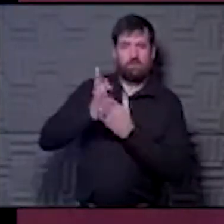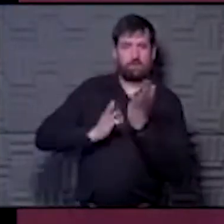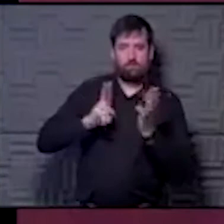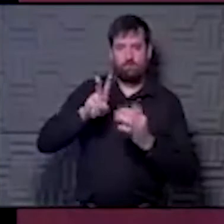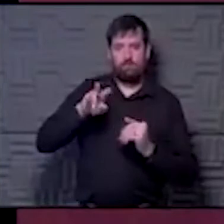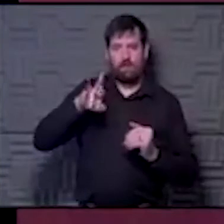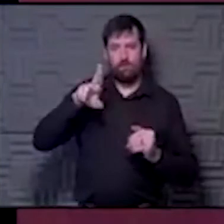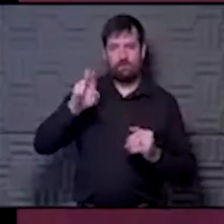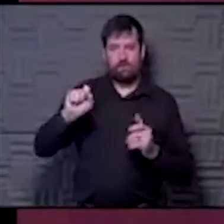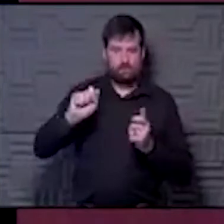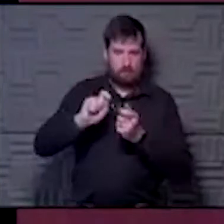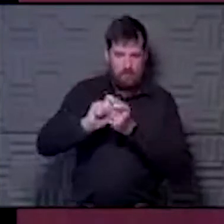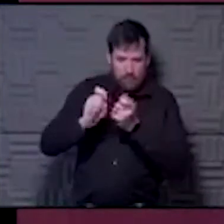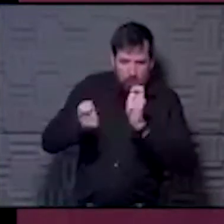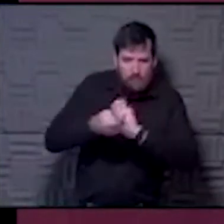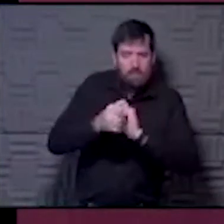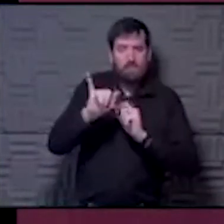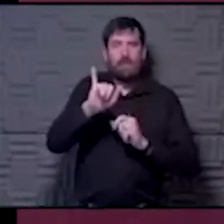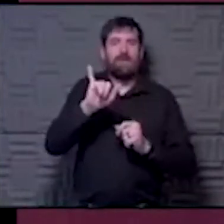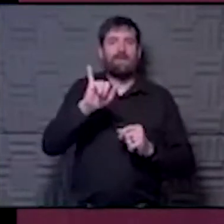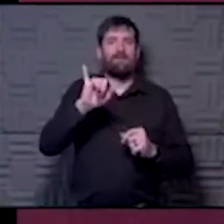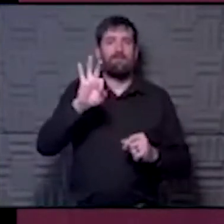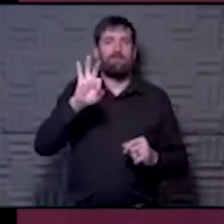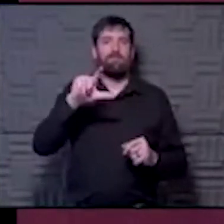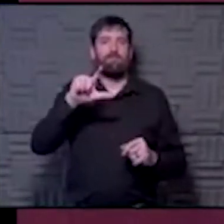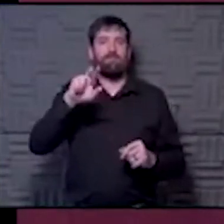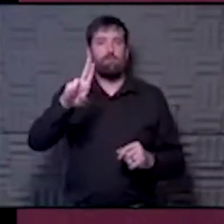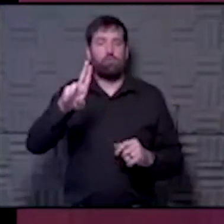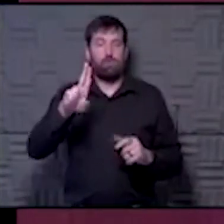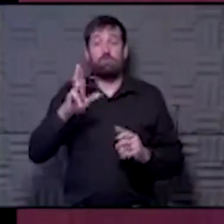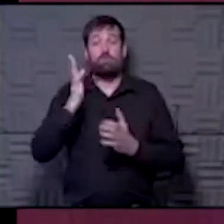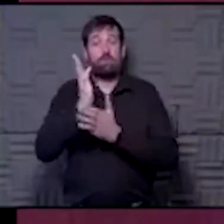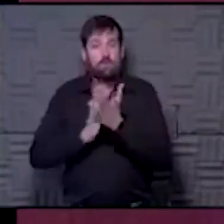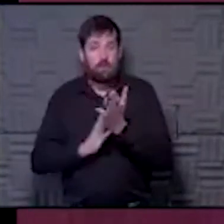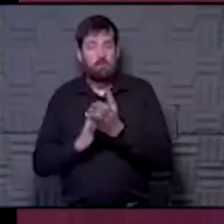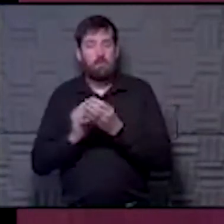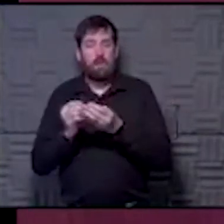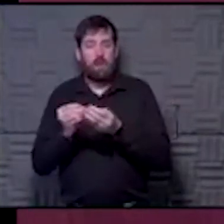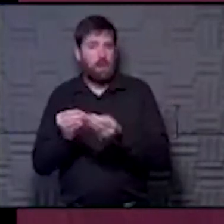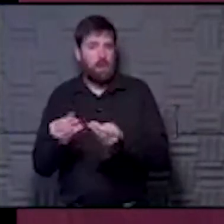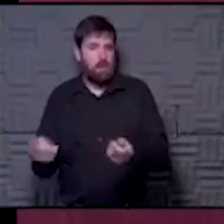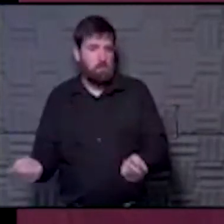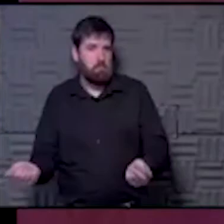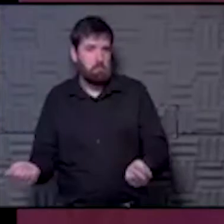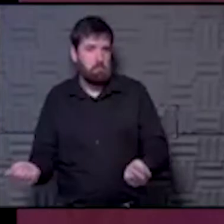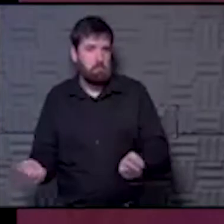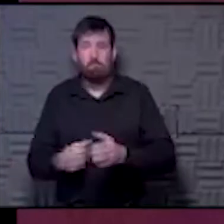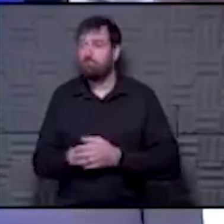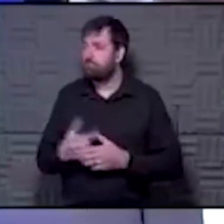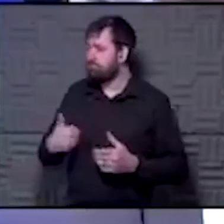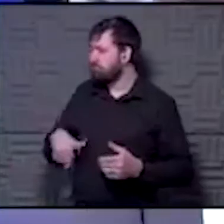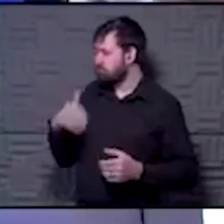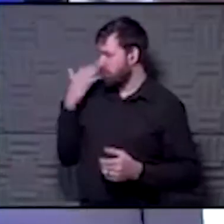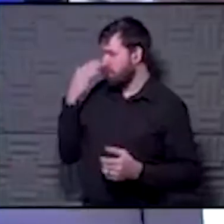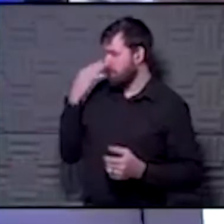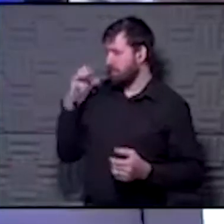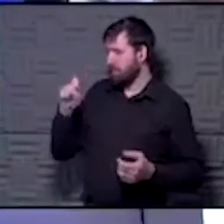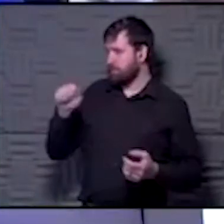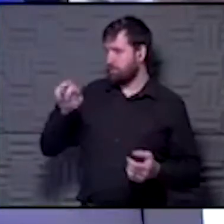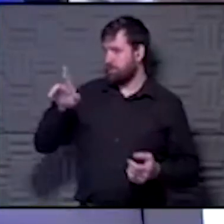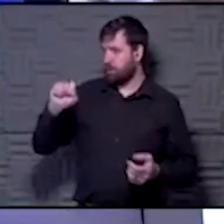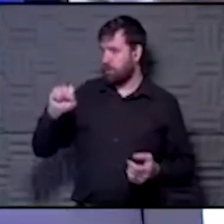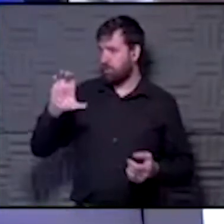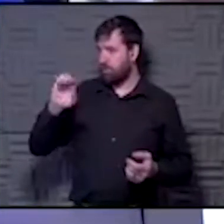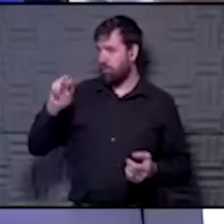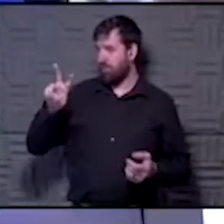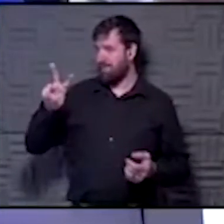back, they alter their form, like influenza kind of comes back every year. Some viruses sort of fade from the scene. Yeah. Well, we know SARS-CoV-1,